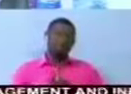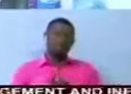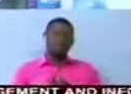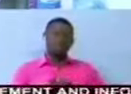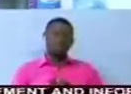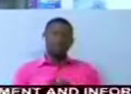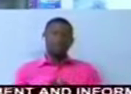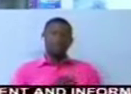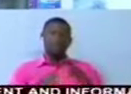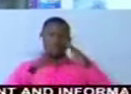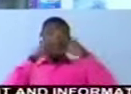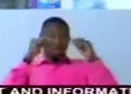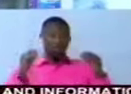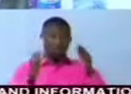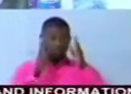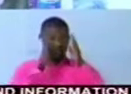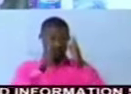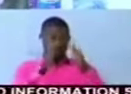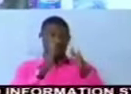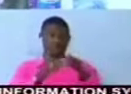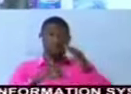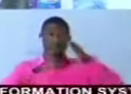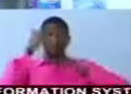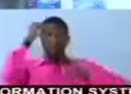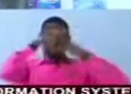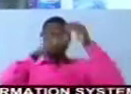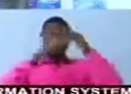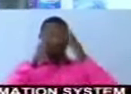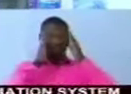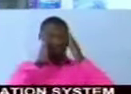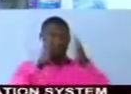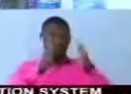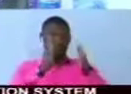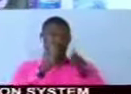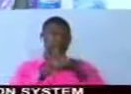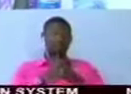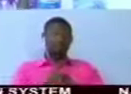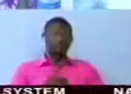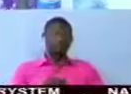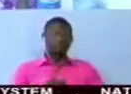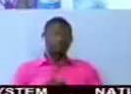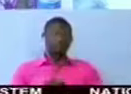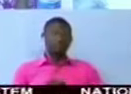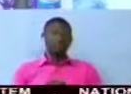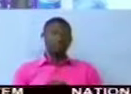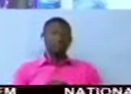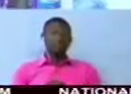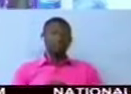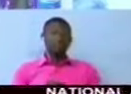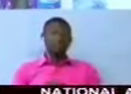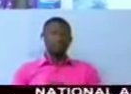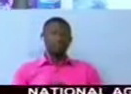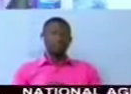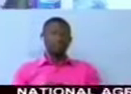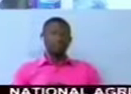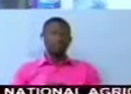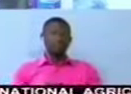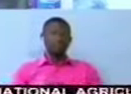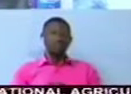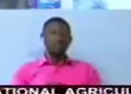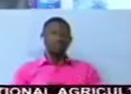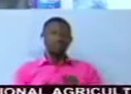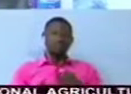The house that we faced. The building we faced. The building we faced. Néeg biñ face, waaw. Yes. Ñu jaaré ca gannaaw. We